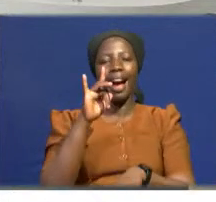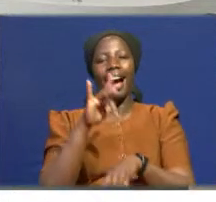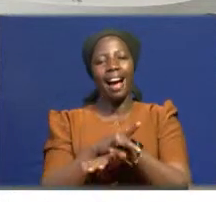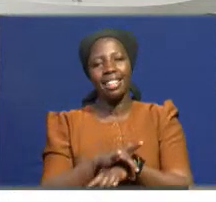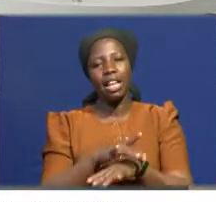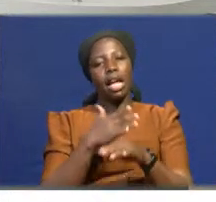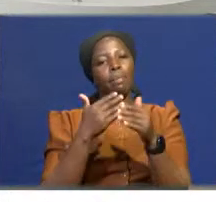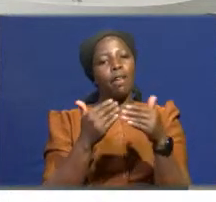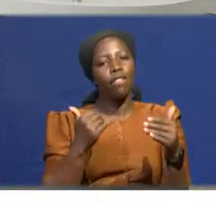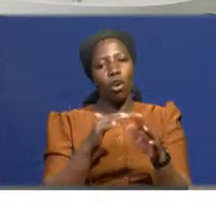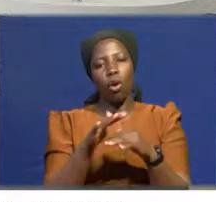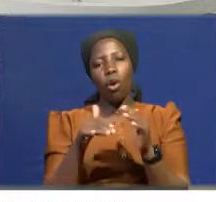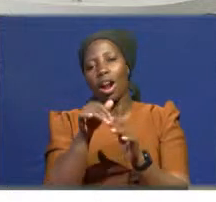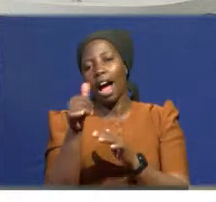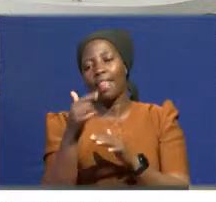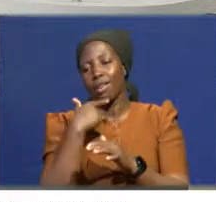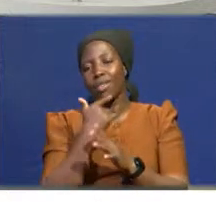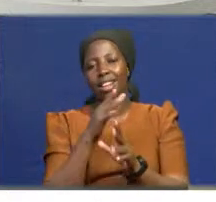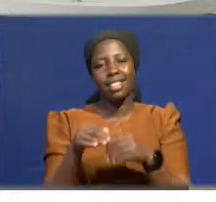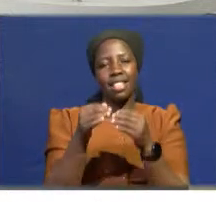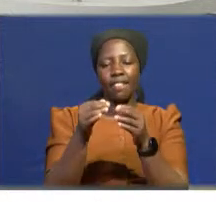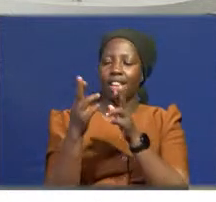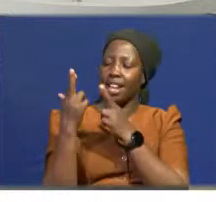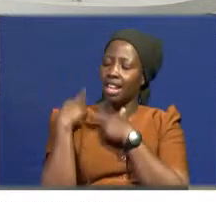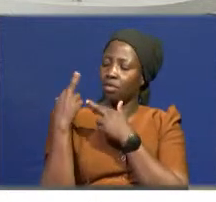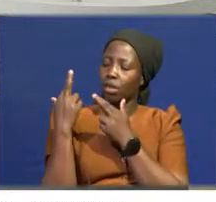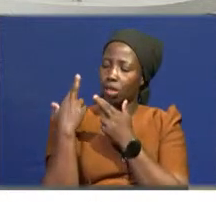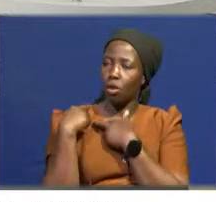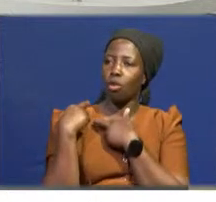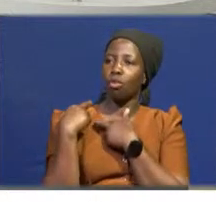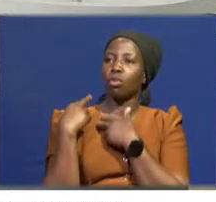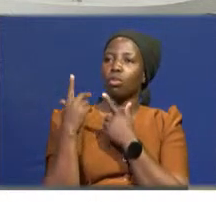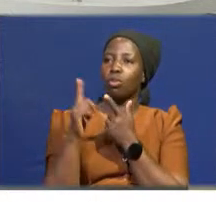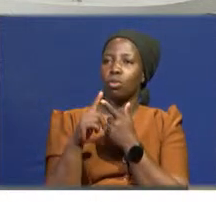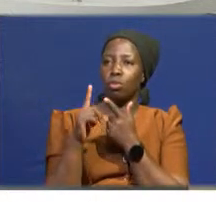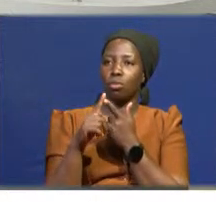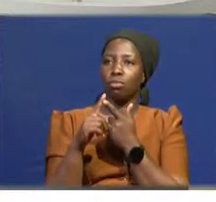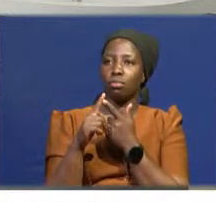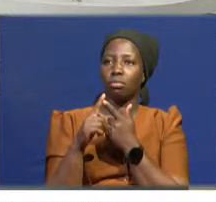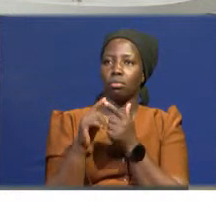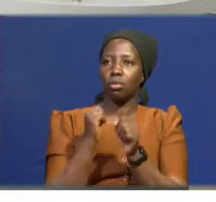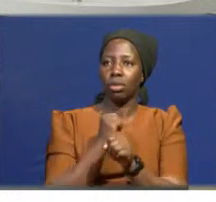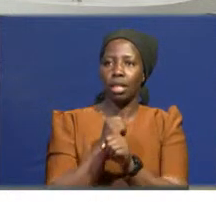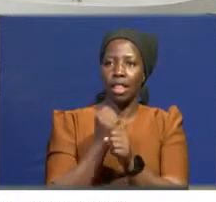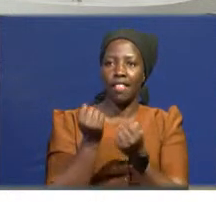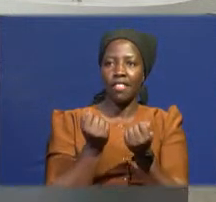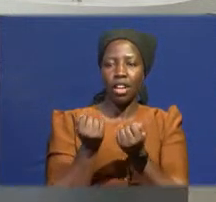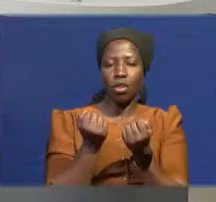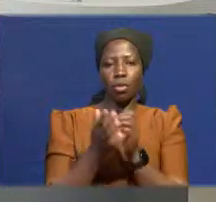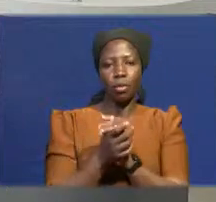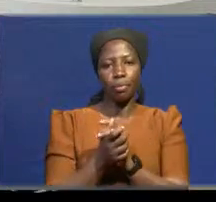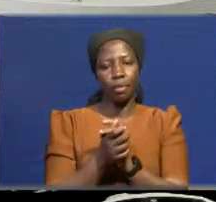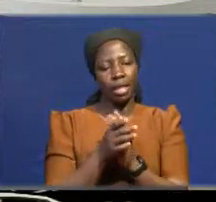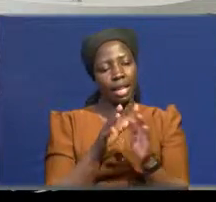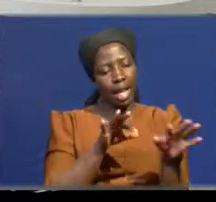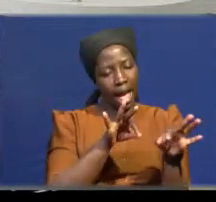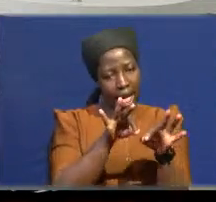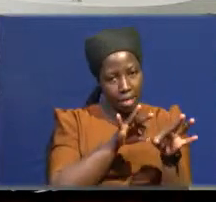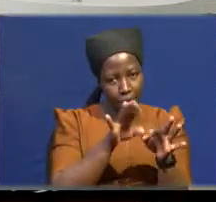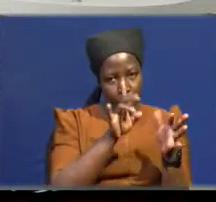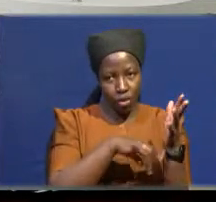the others who have been assigned by the stewards to the car 00. Yes. Just take us through what